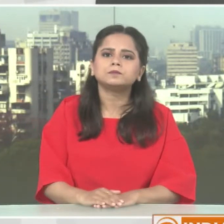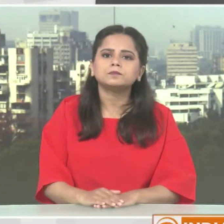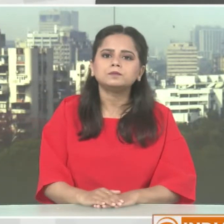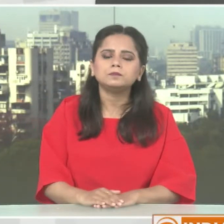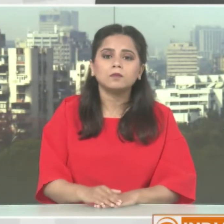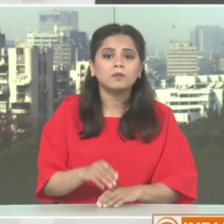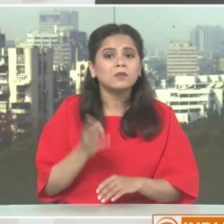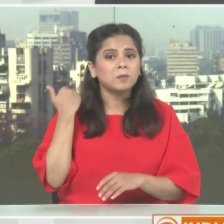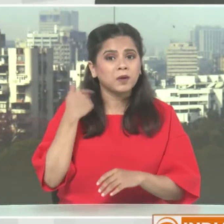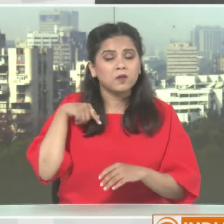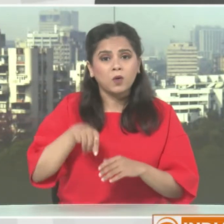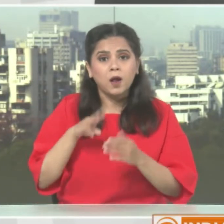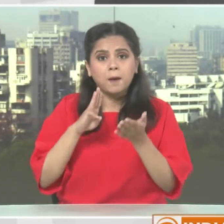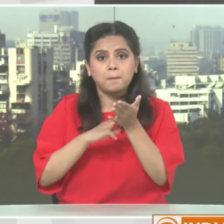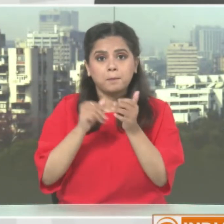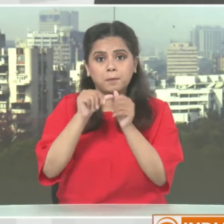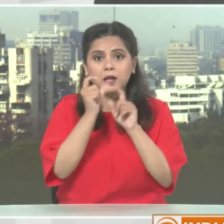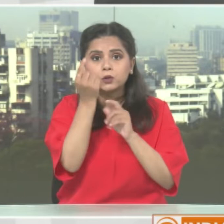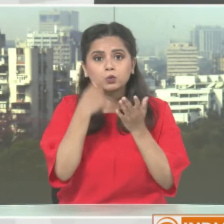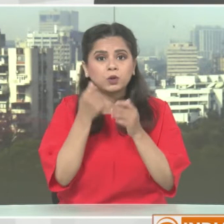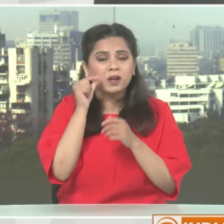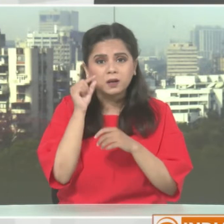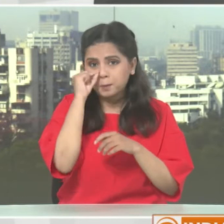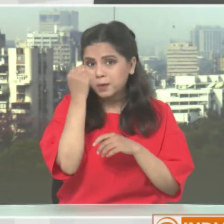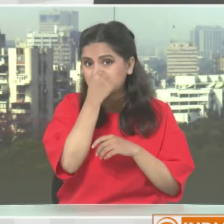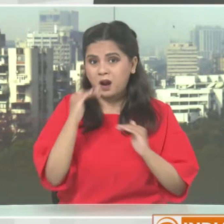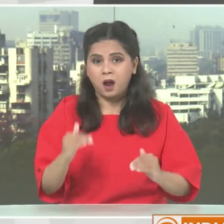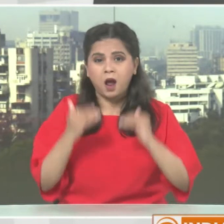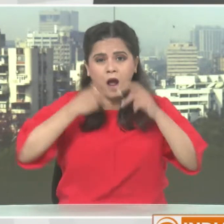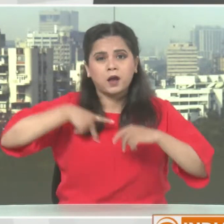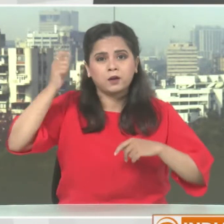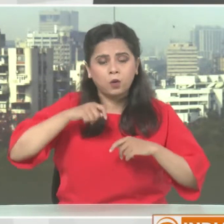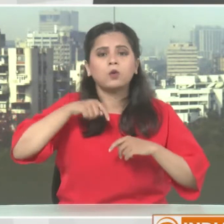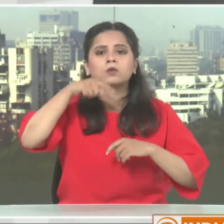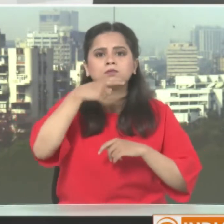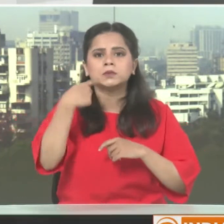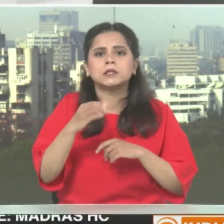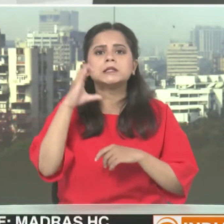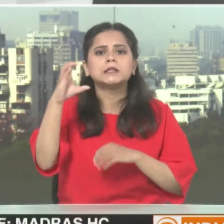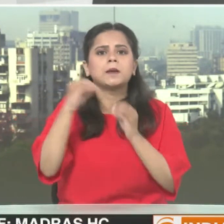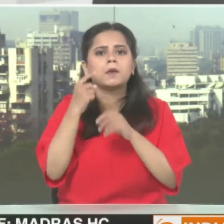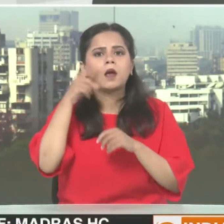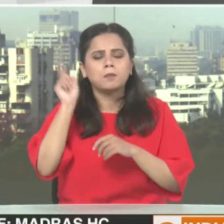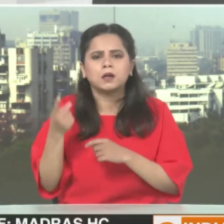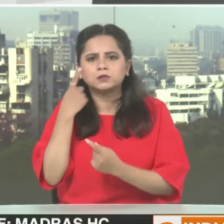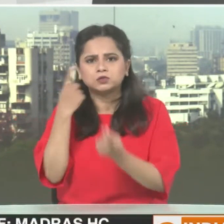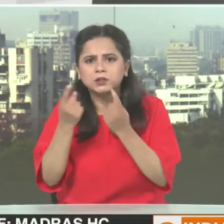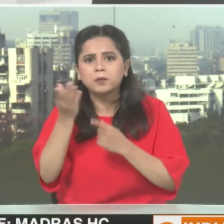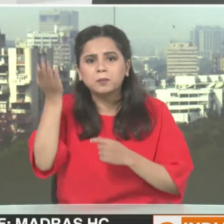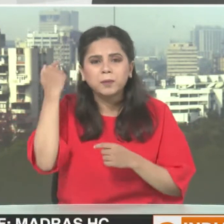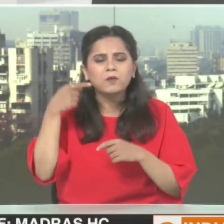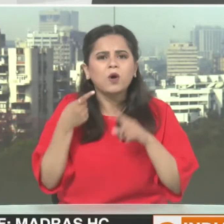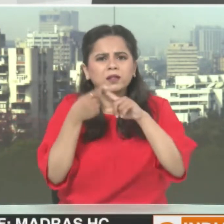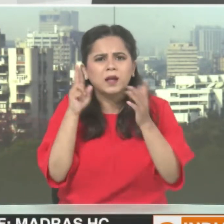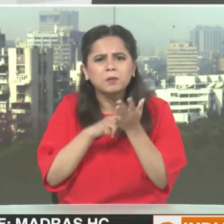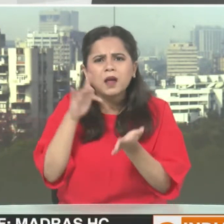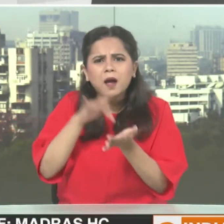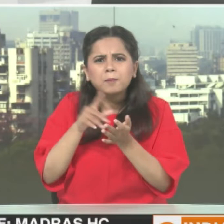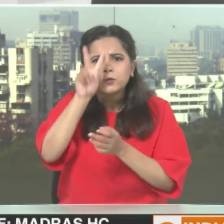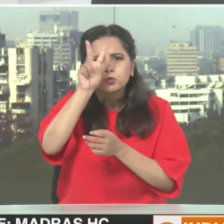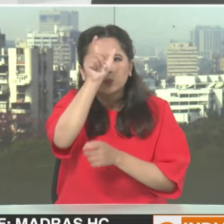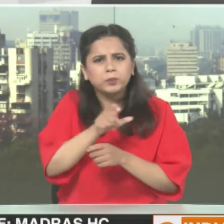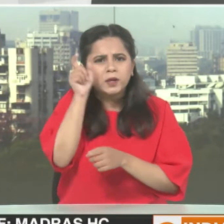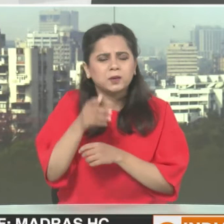The Madurai bench of the Madras High Court has asked the CBI to file a status report on the Thoothukudi custodial deaths case in a sealed